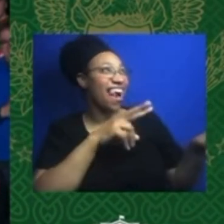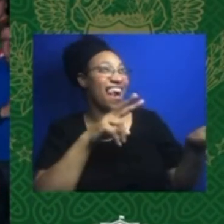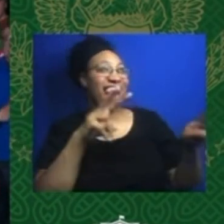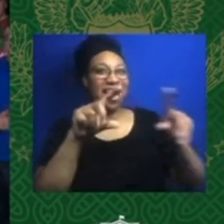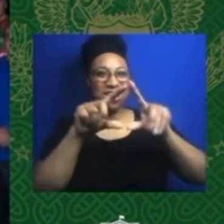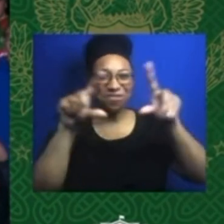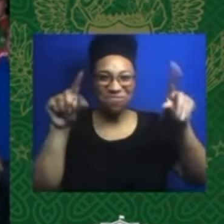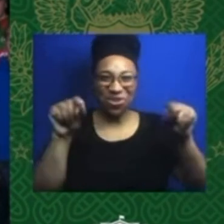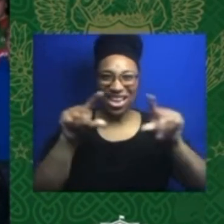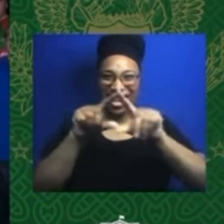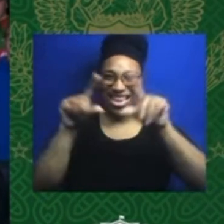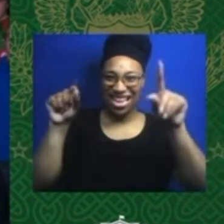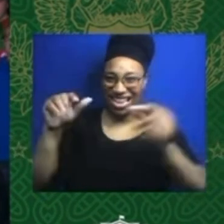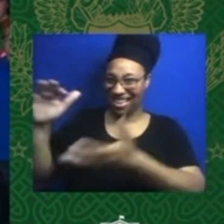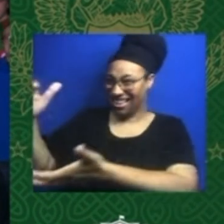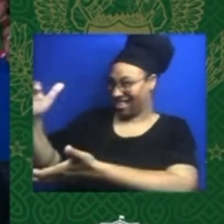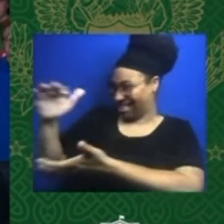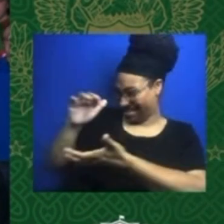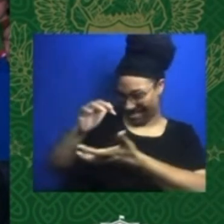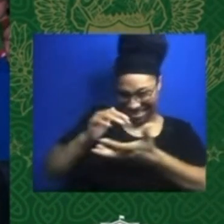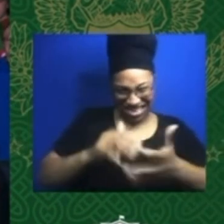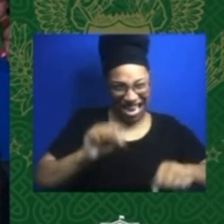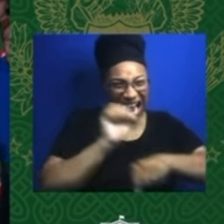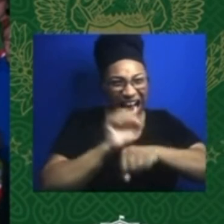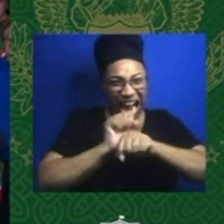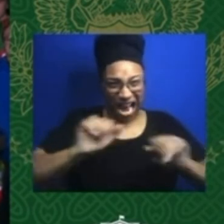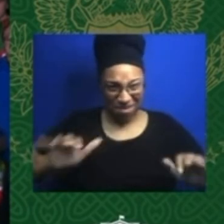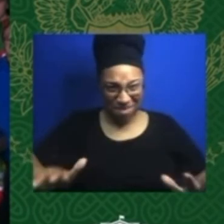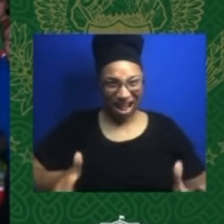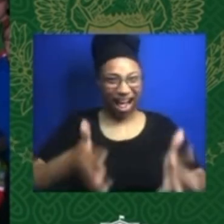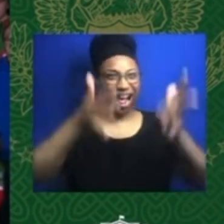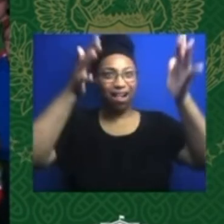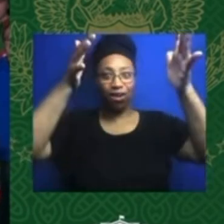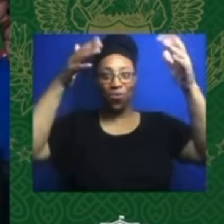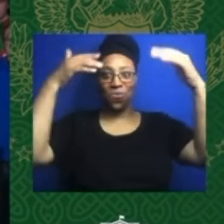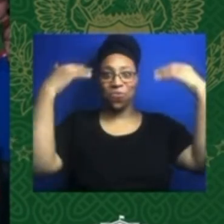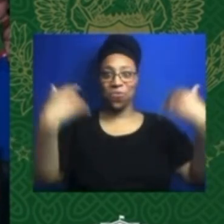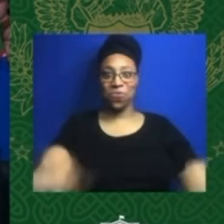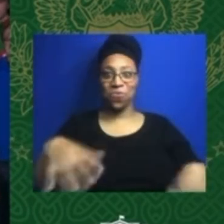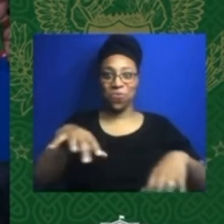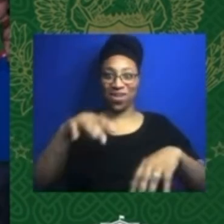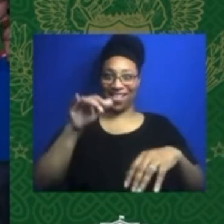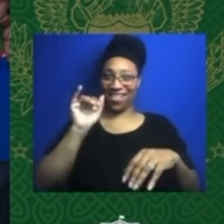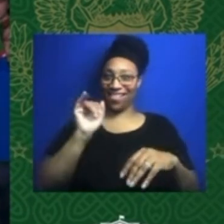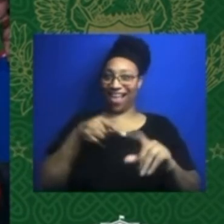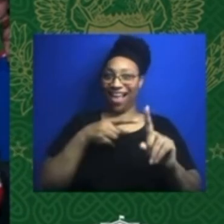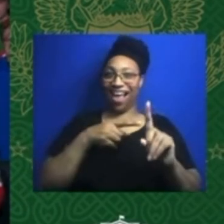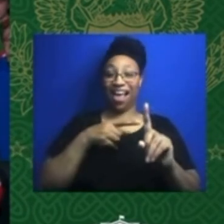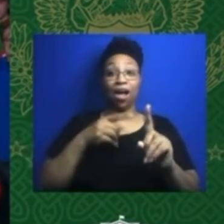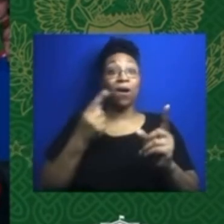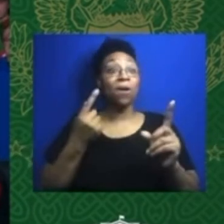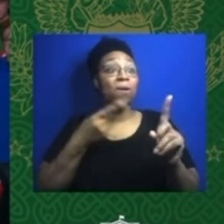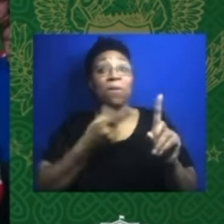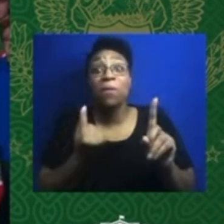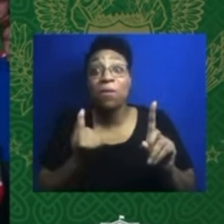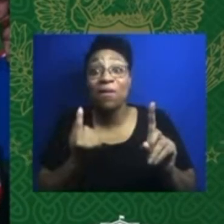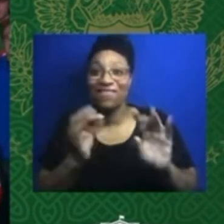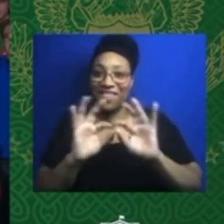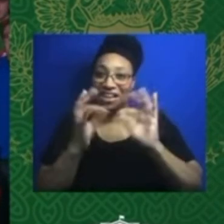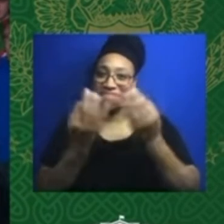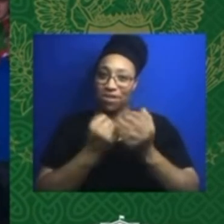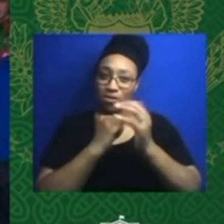his trip to Comeo later this week. Joe Biden says his Catholicism a private matter, but it is a big part of his political